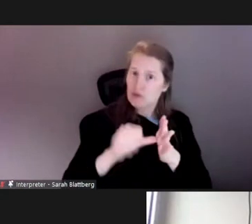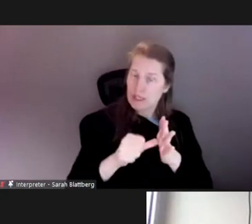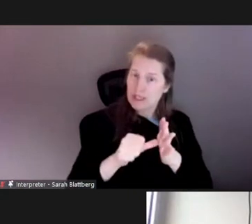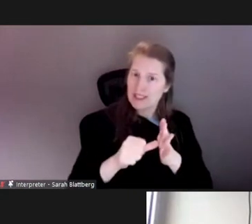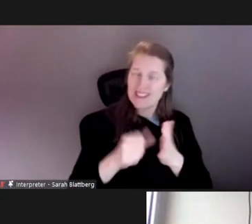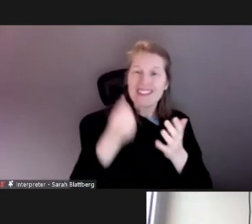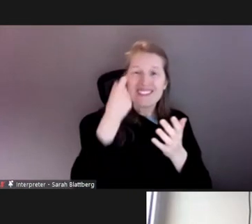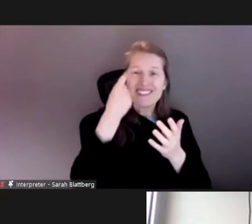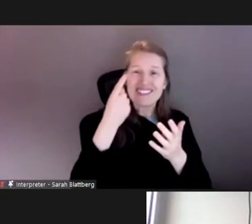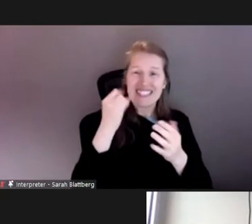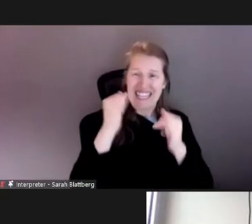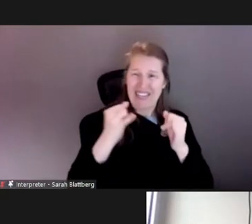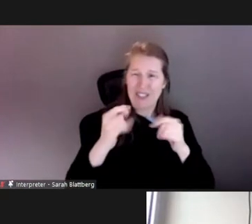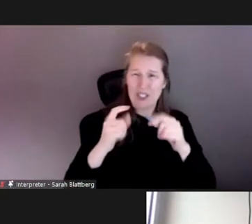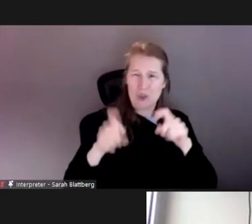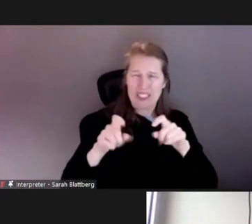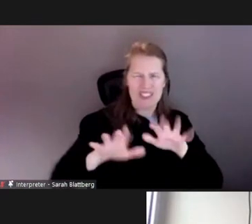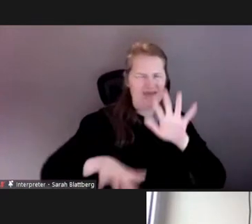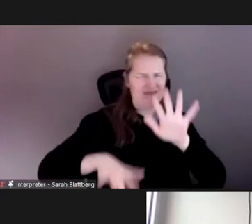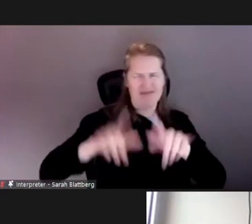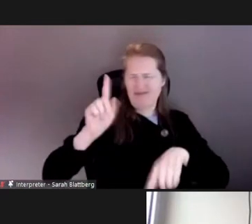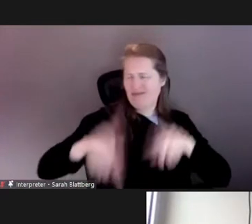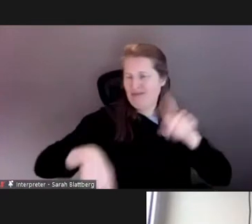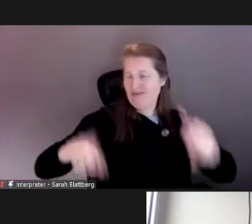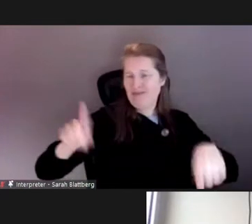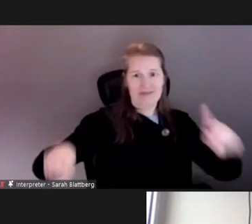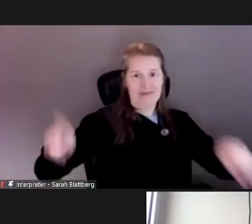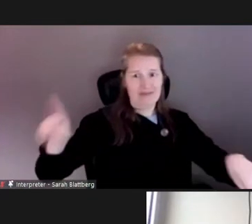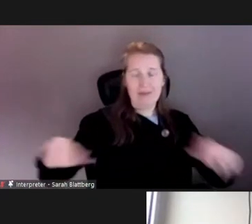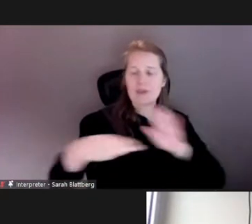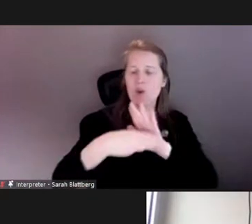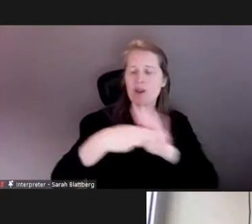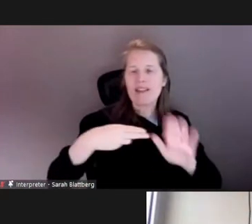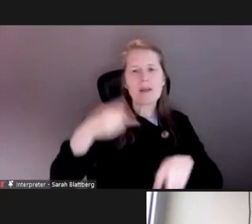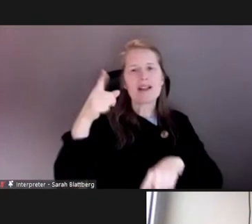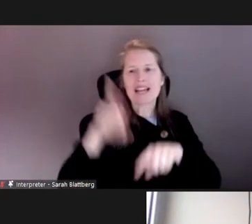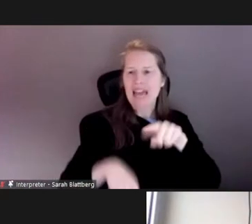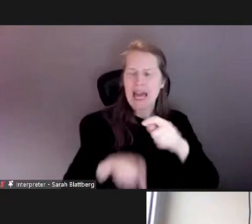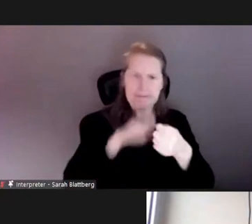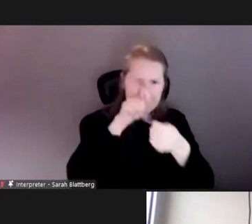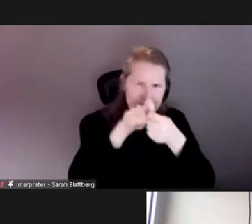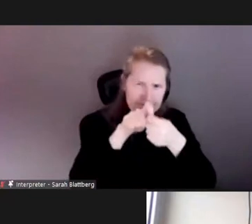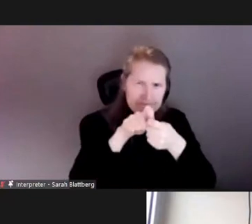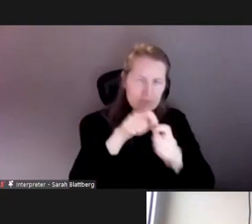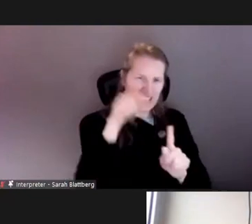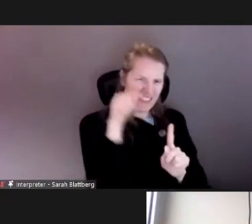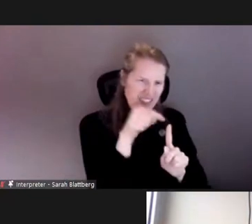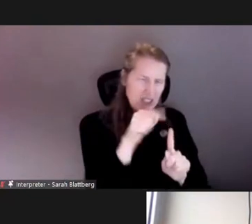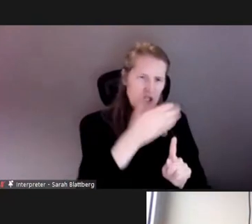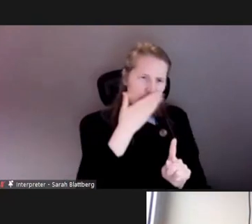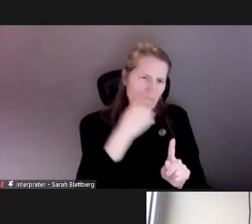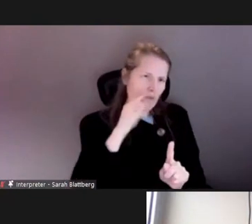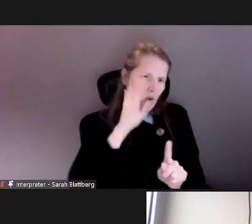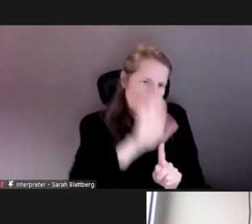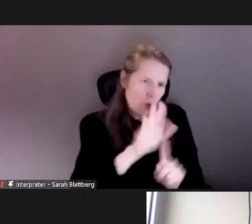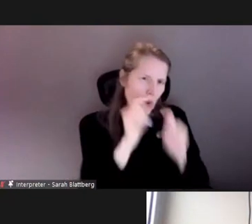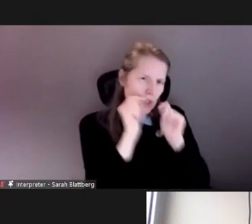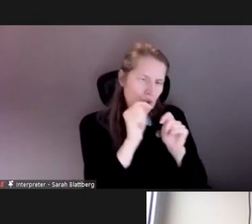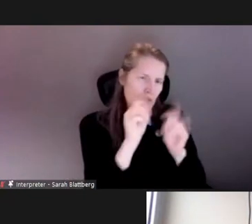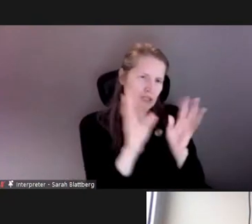needs, it may not be that the label has to say, this is going to be good for your Zoom tutoring